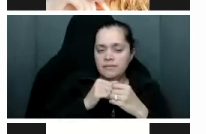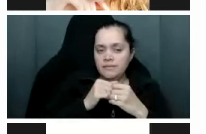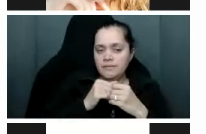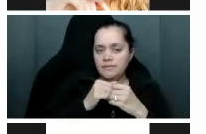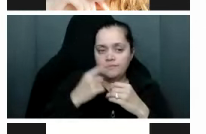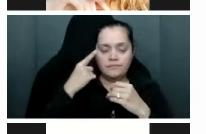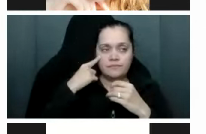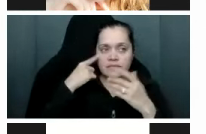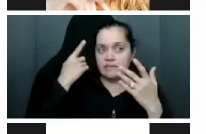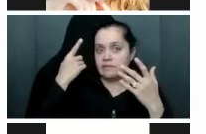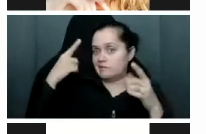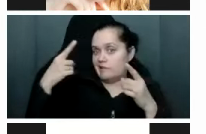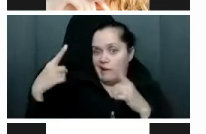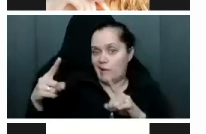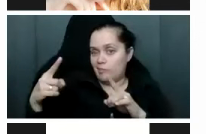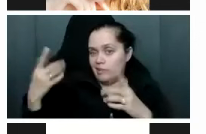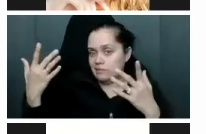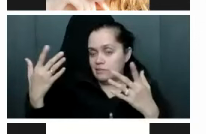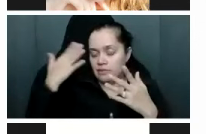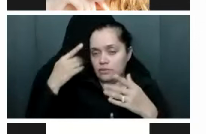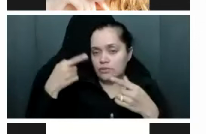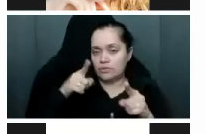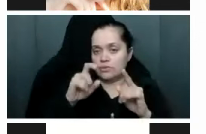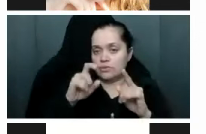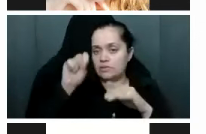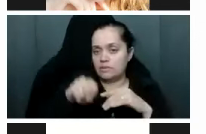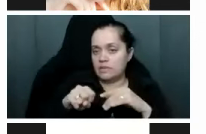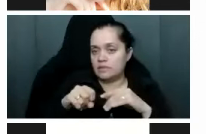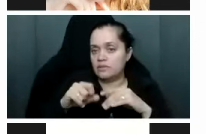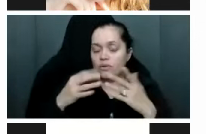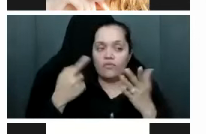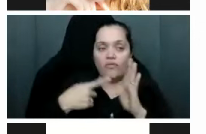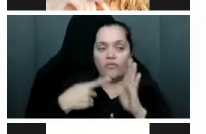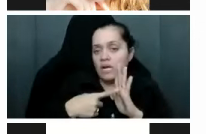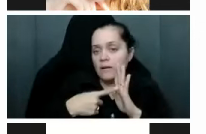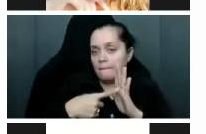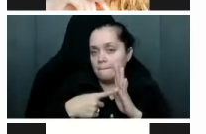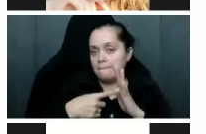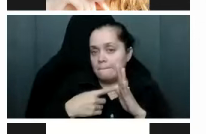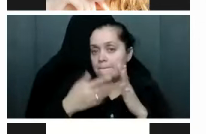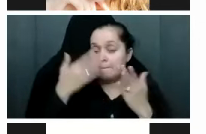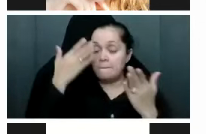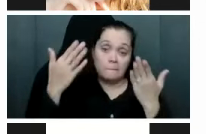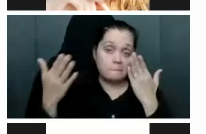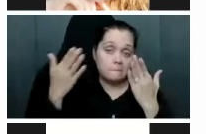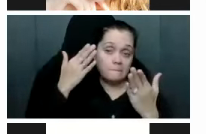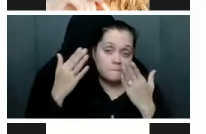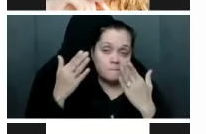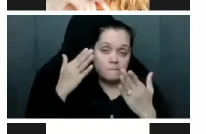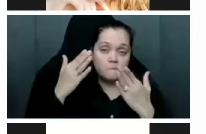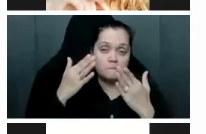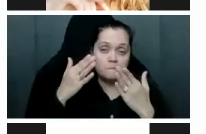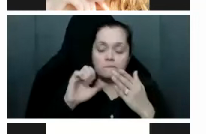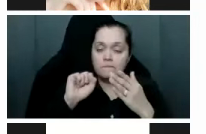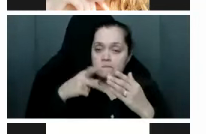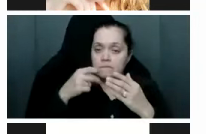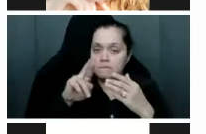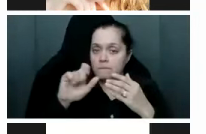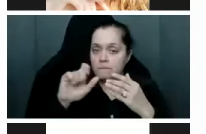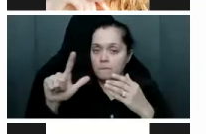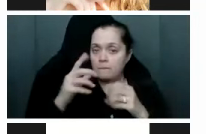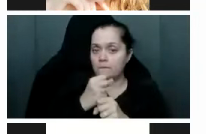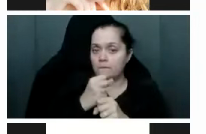up sometimes during semesters. So for instance, I might in April get an